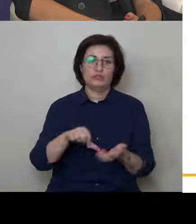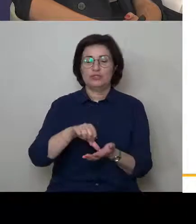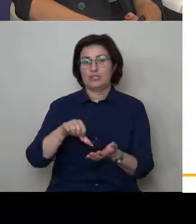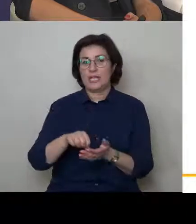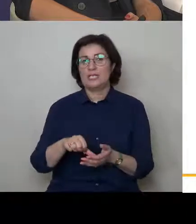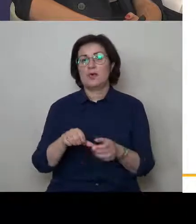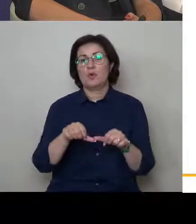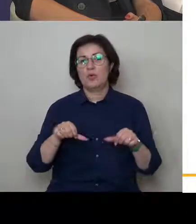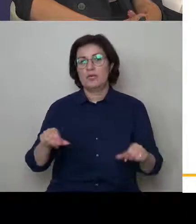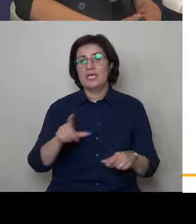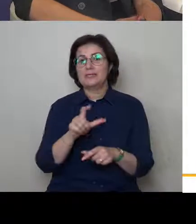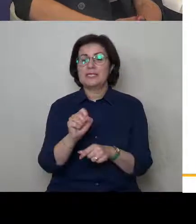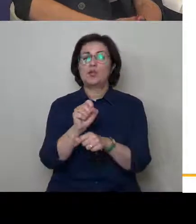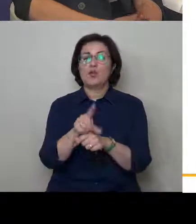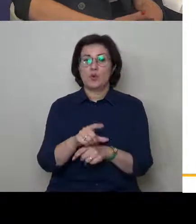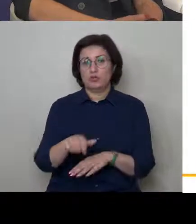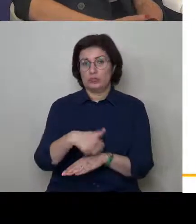deputy